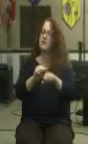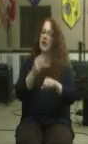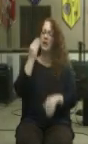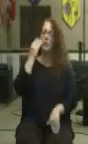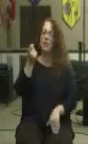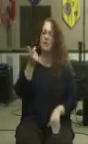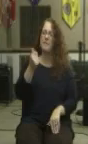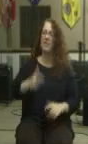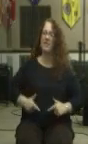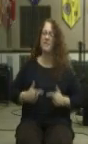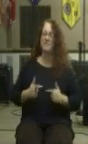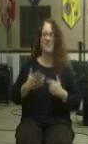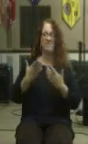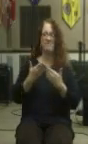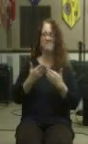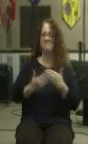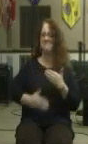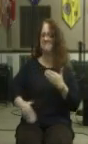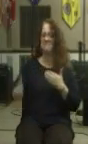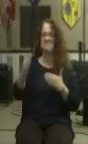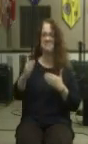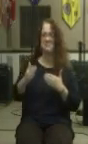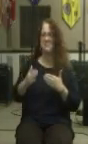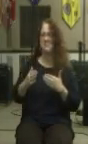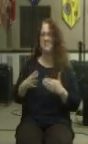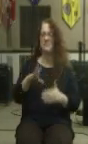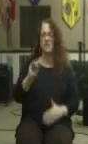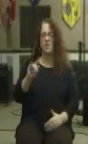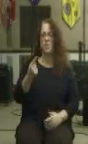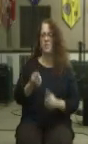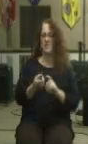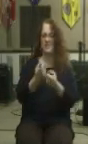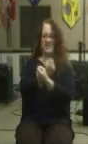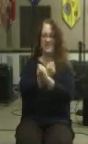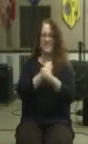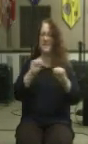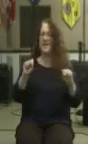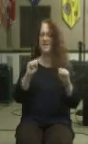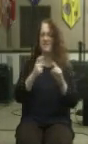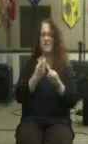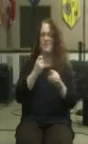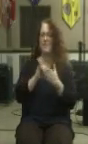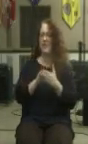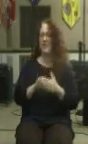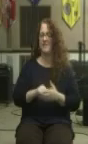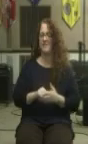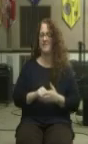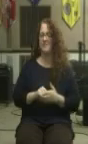I know a little about their life. But after that, no one got converted.